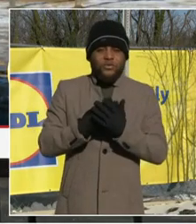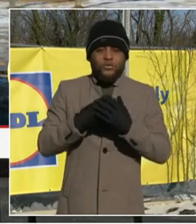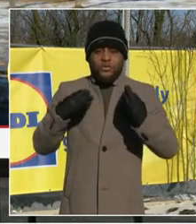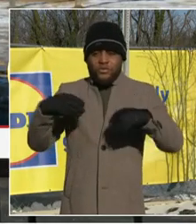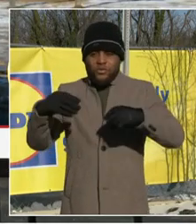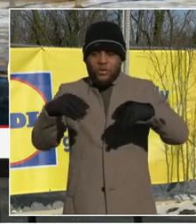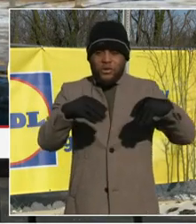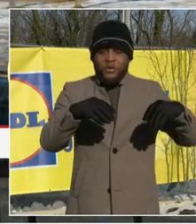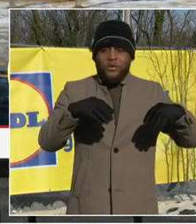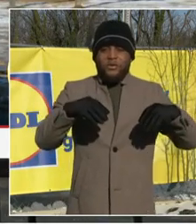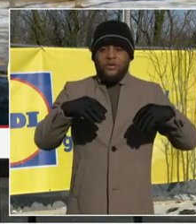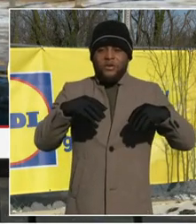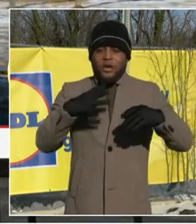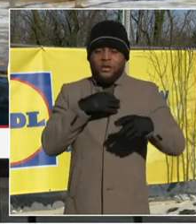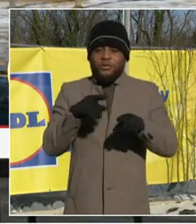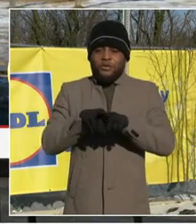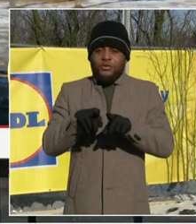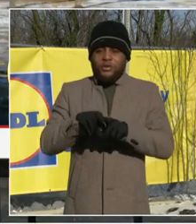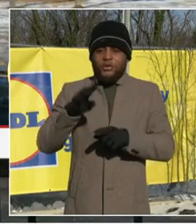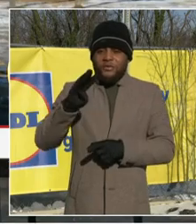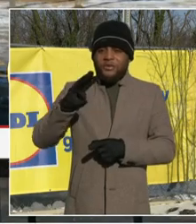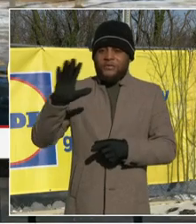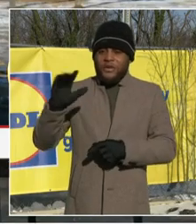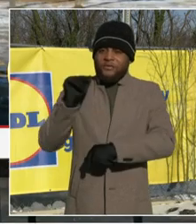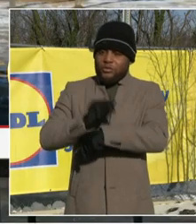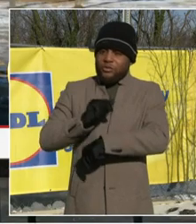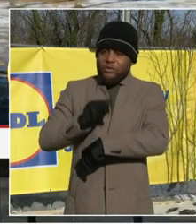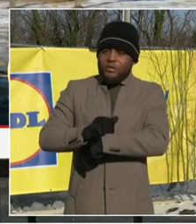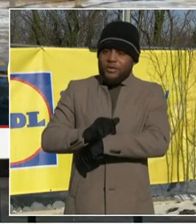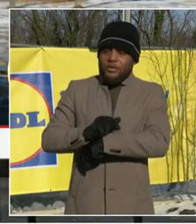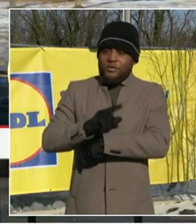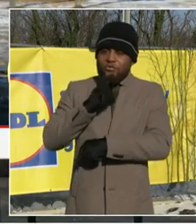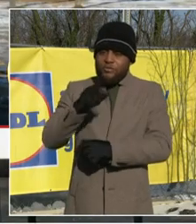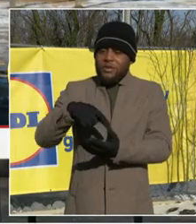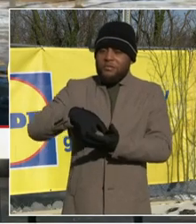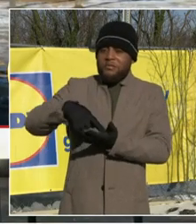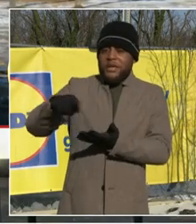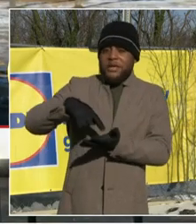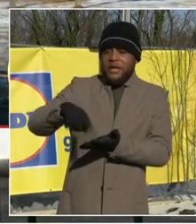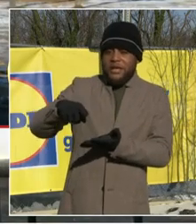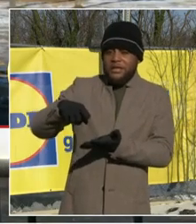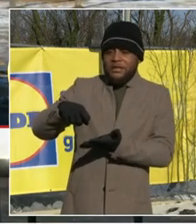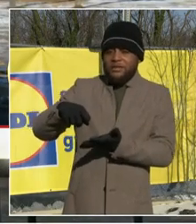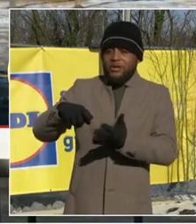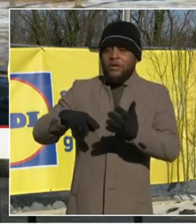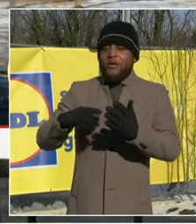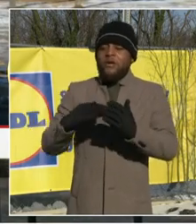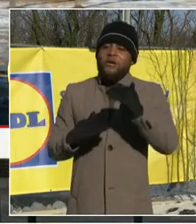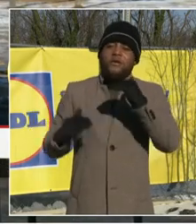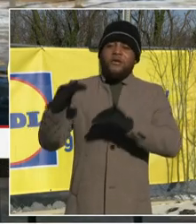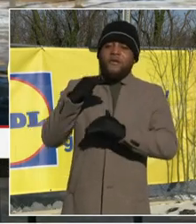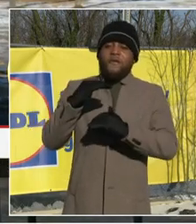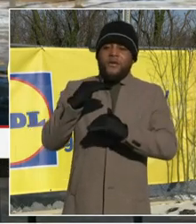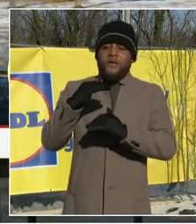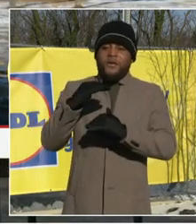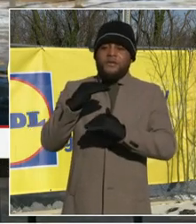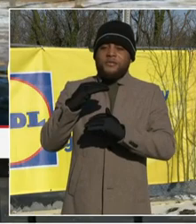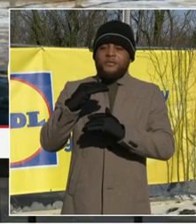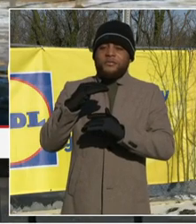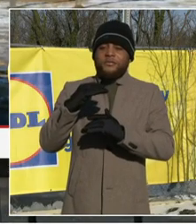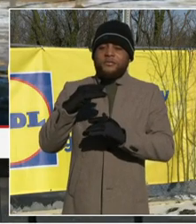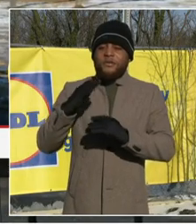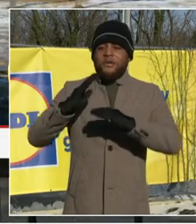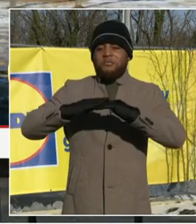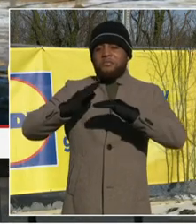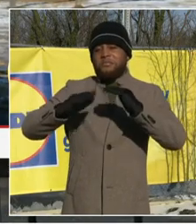45 jobs that pay above the minimum wage. And while this is the